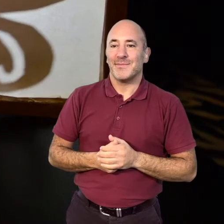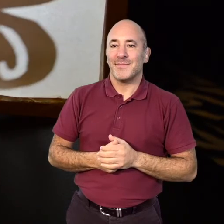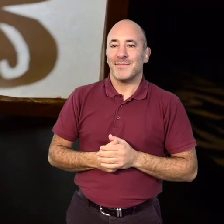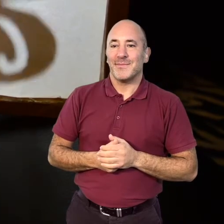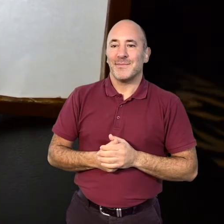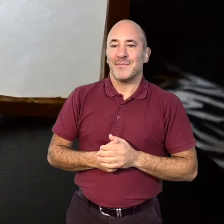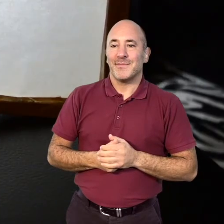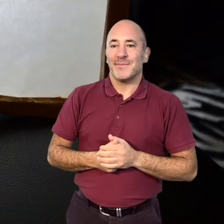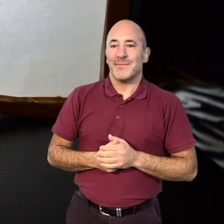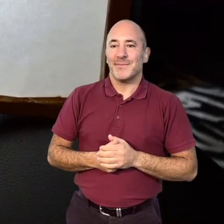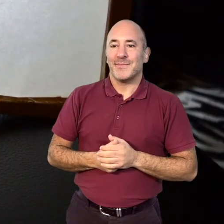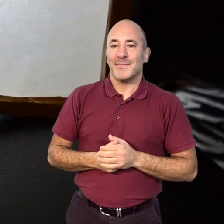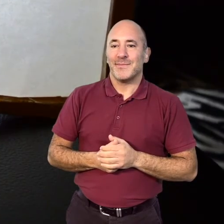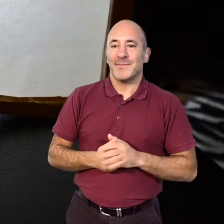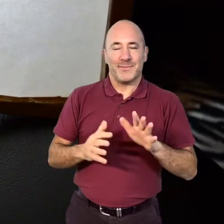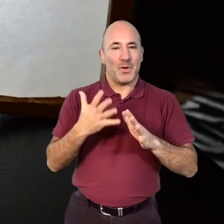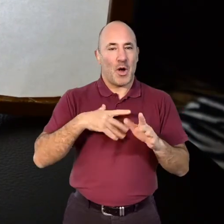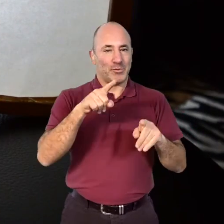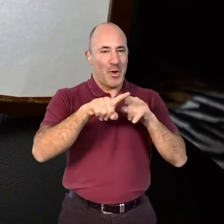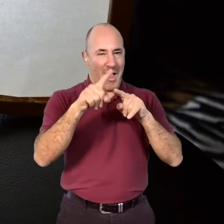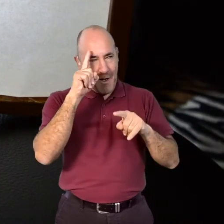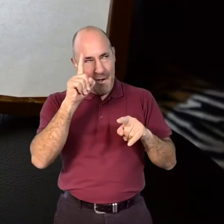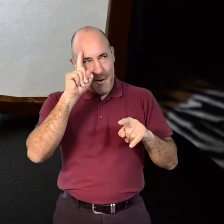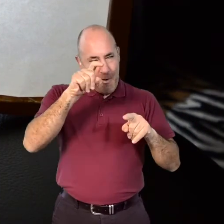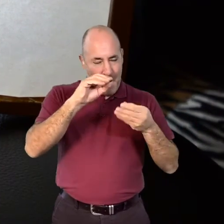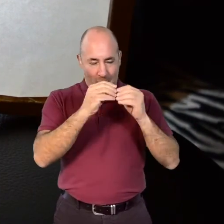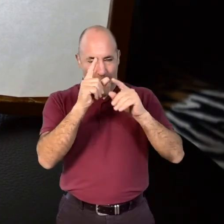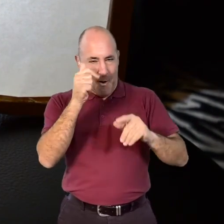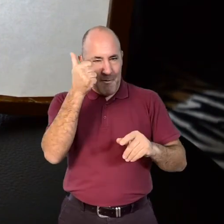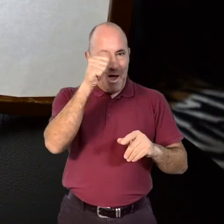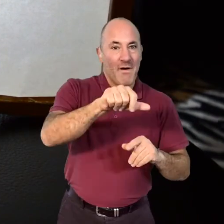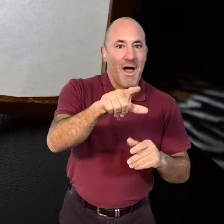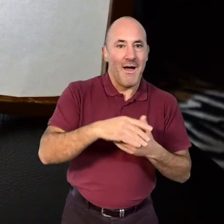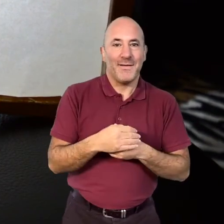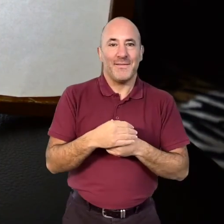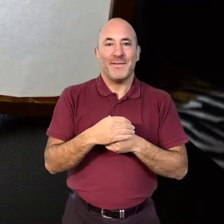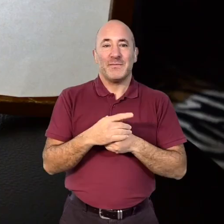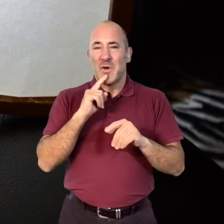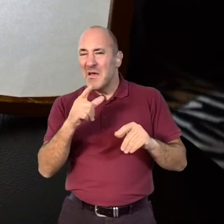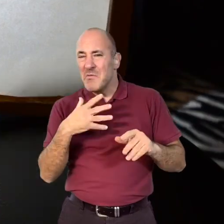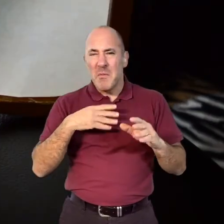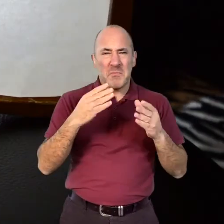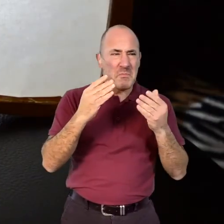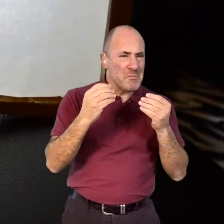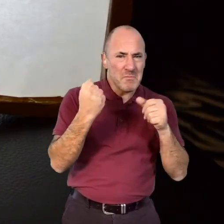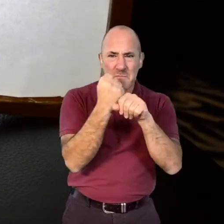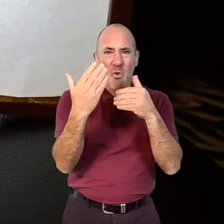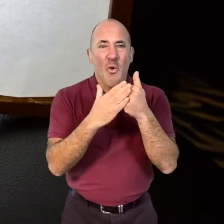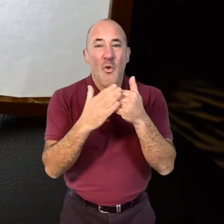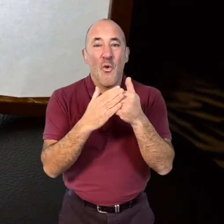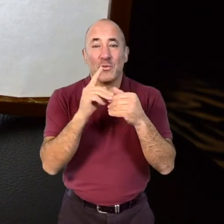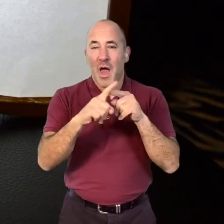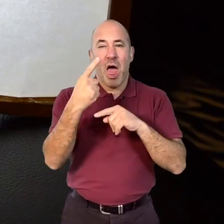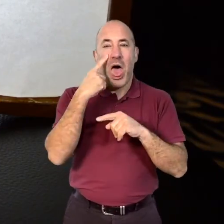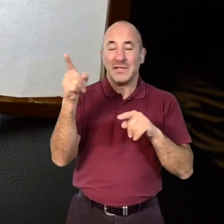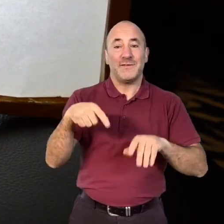Now we want you to be really creative with shadow puppets, and if you want to make some more, you could try